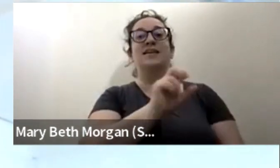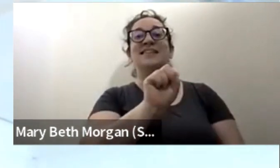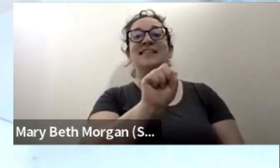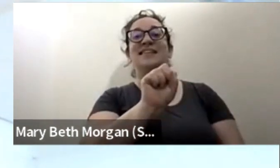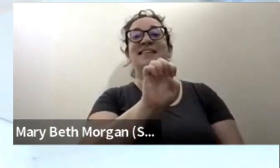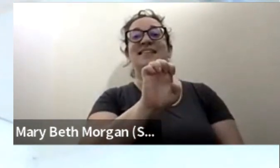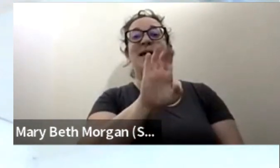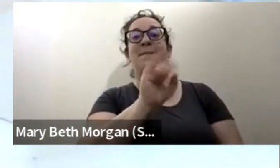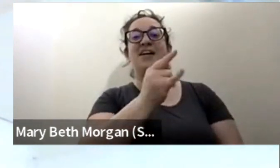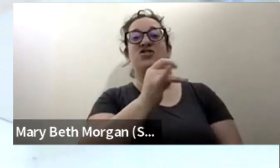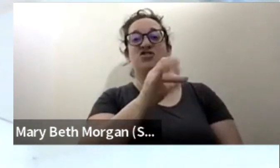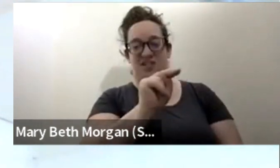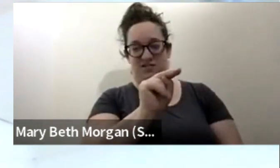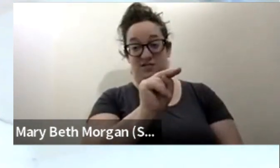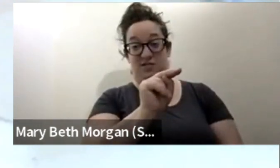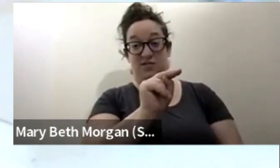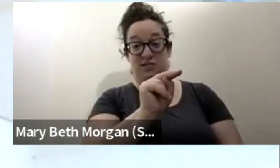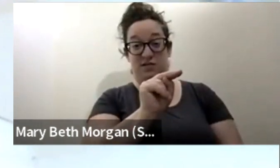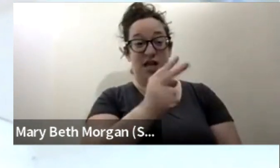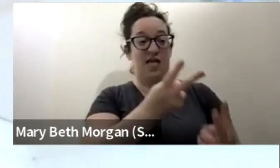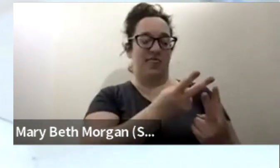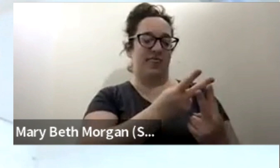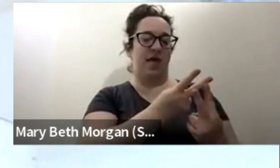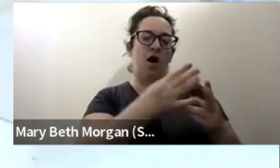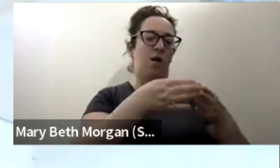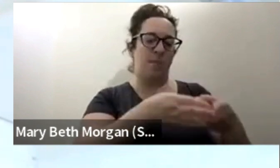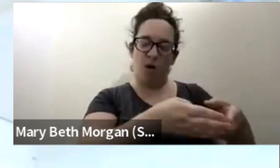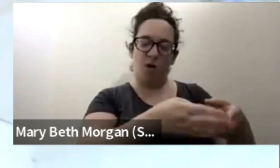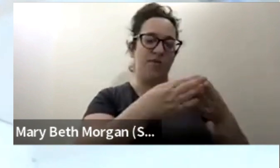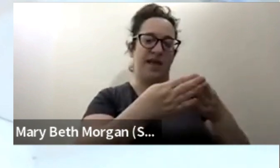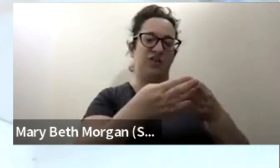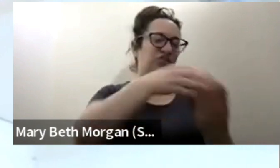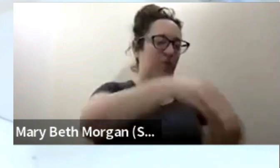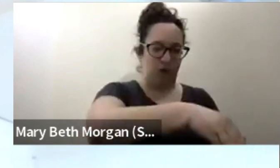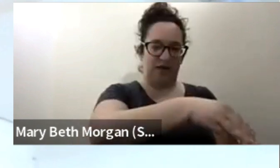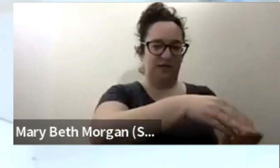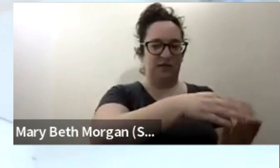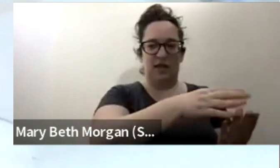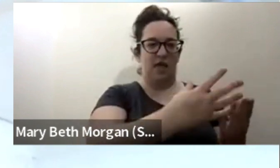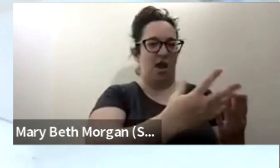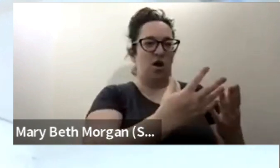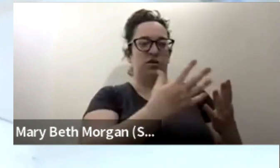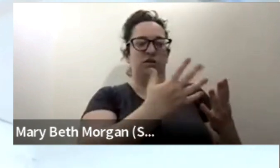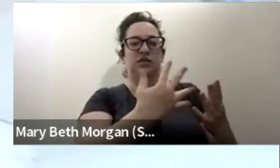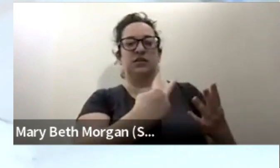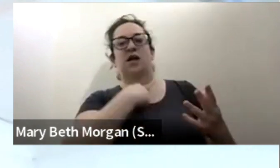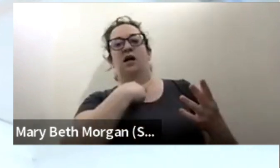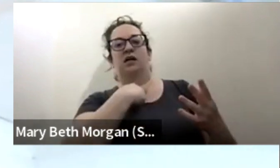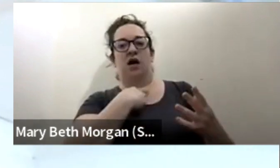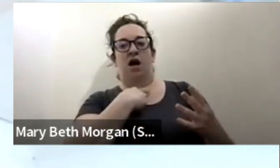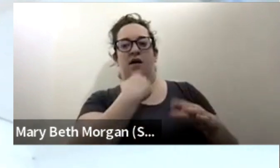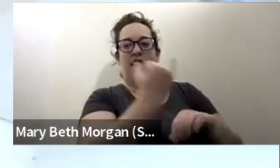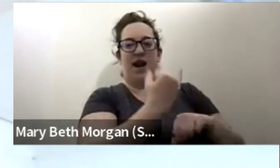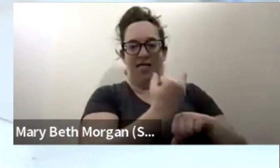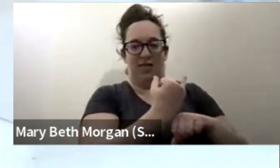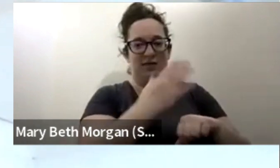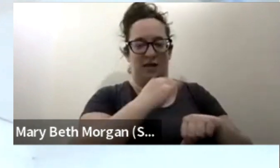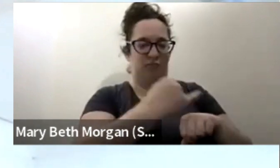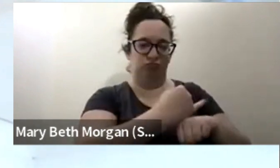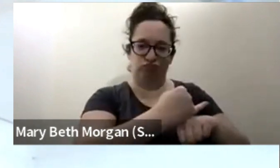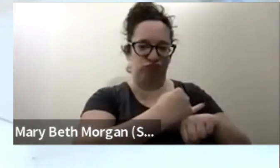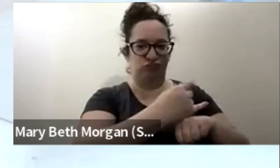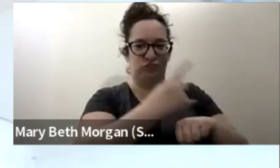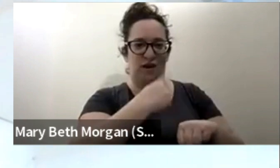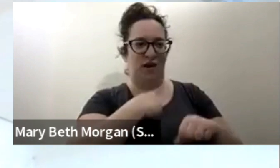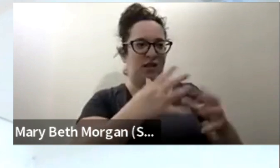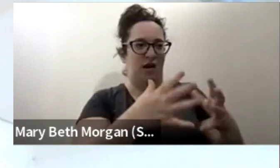Sebastian are on a boat. It gets shipwrecked, and they're cast away on this island, a